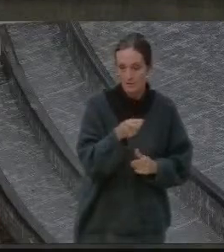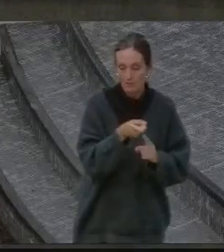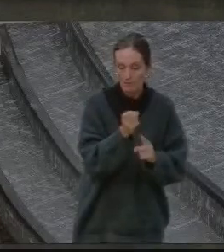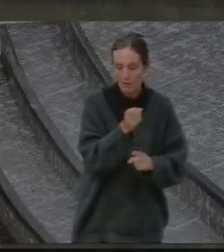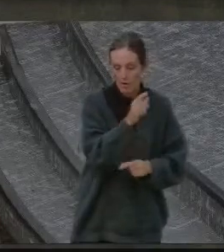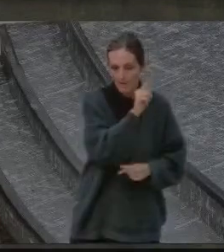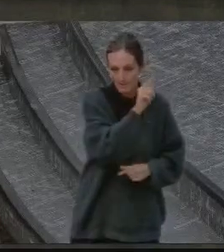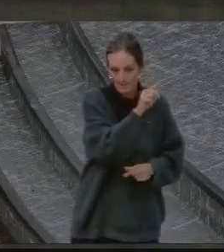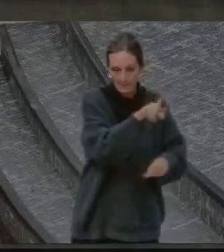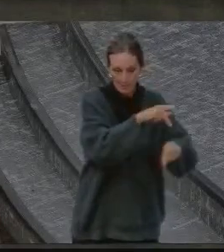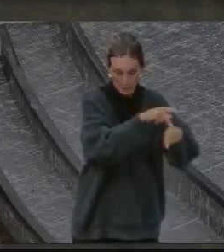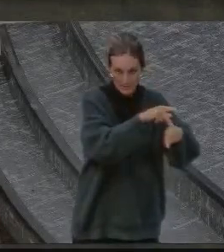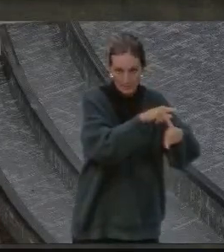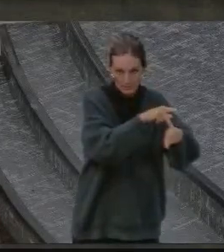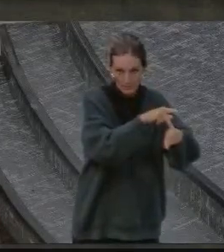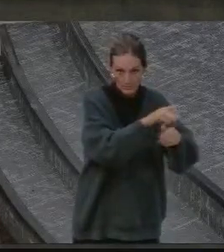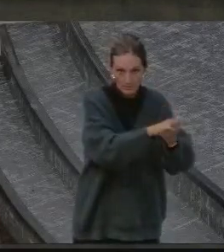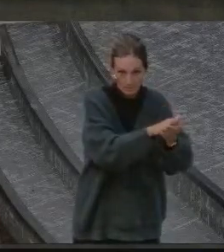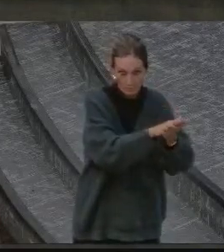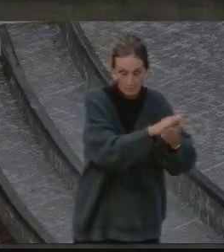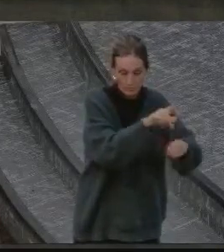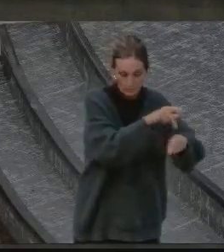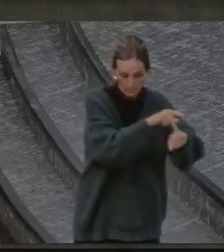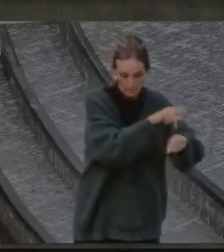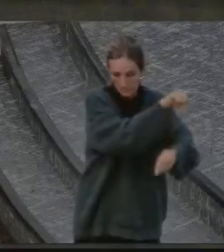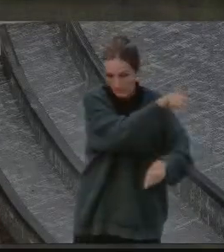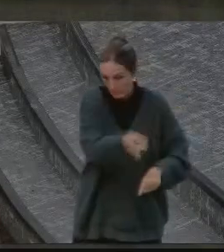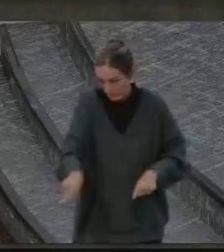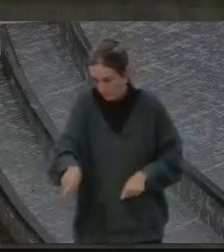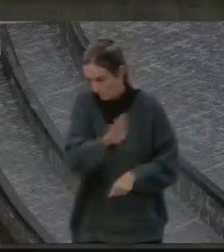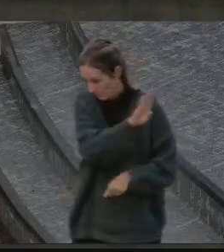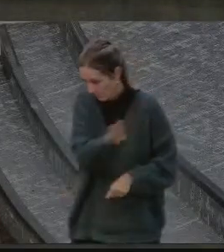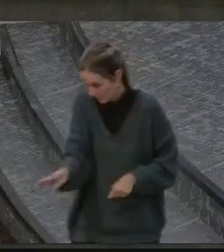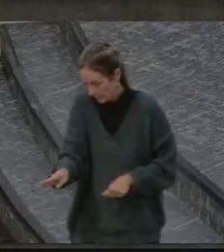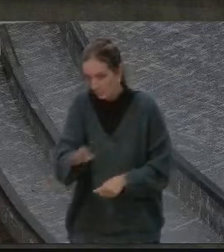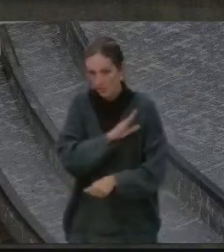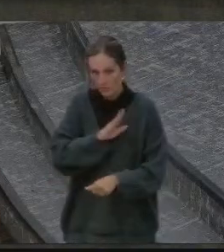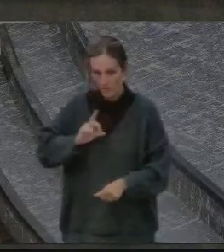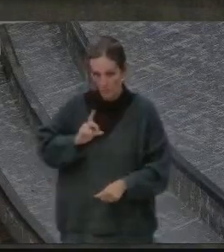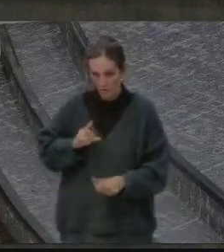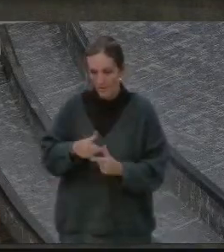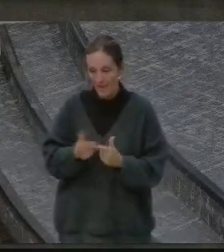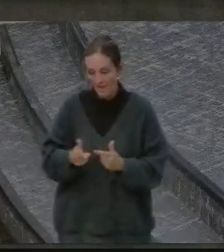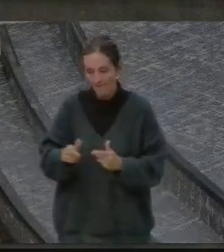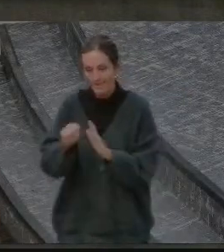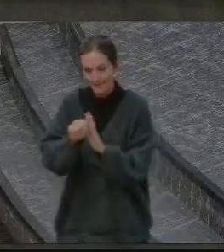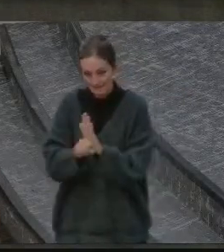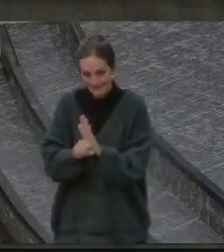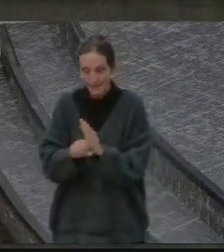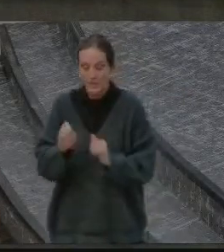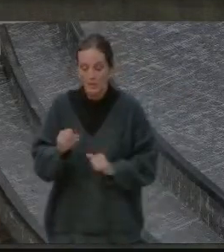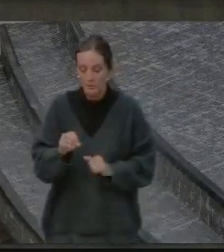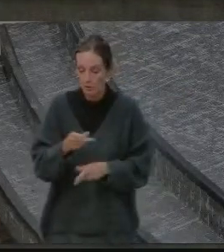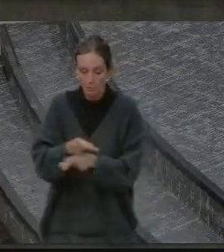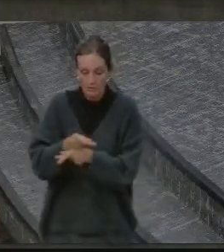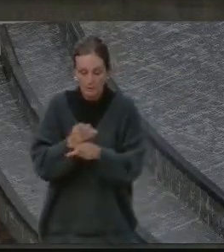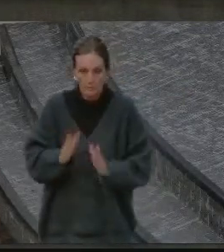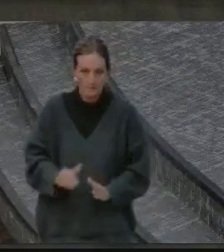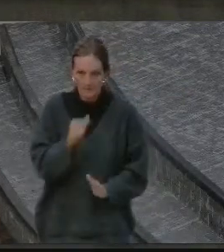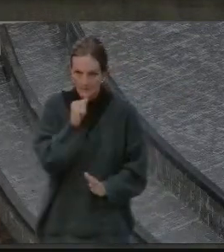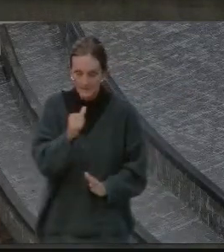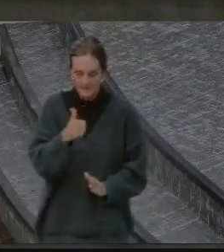the principal to the board and then to the state. And so the superintendent doesn't have a